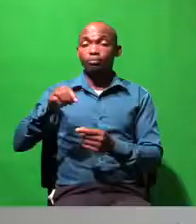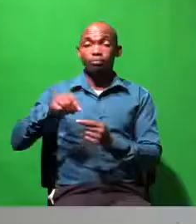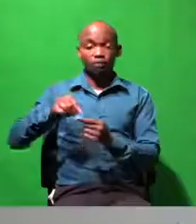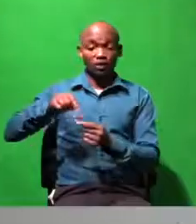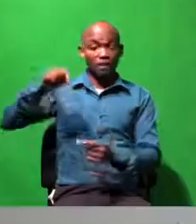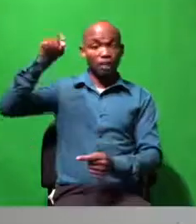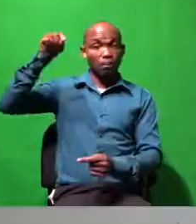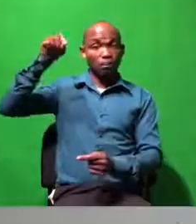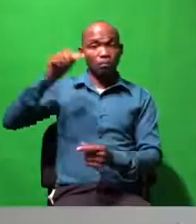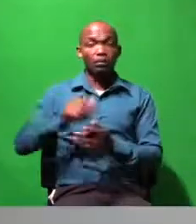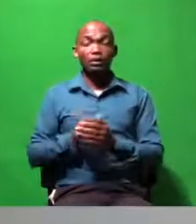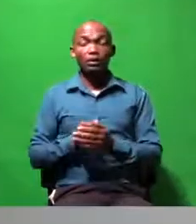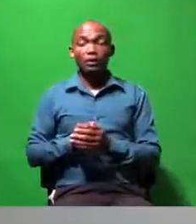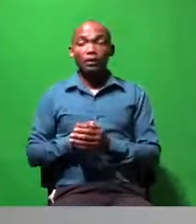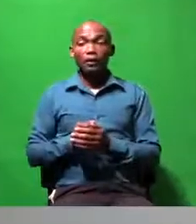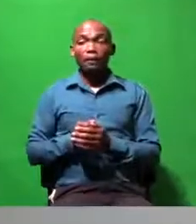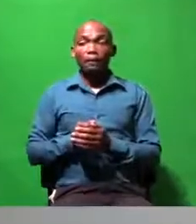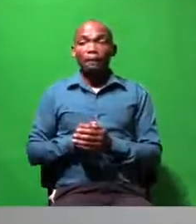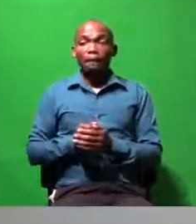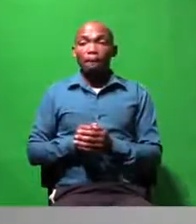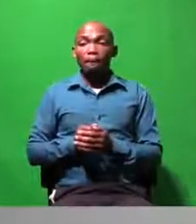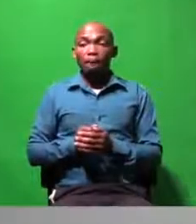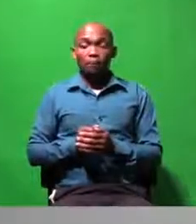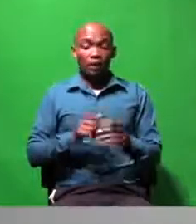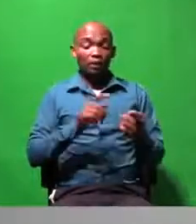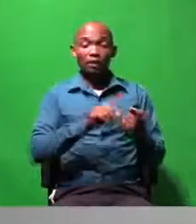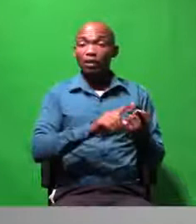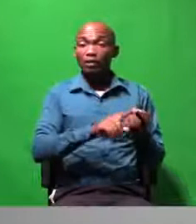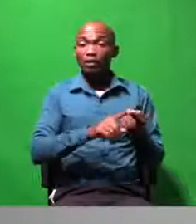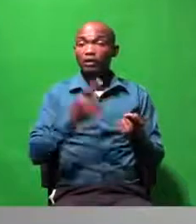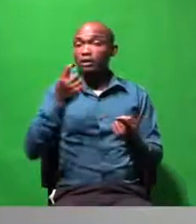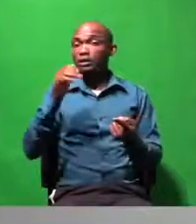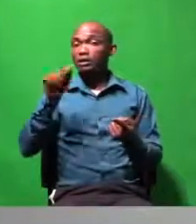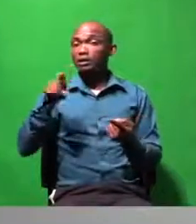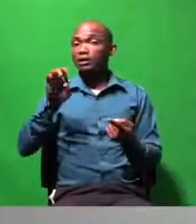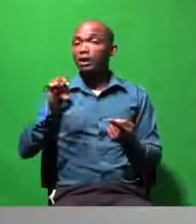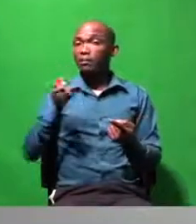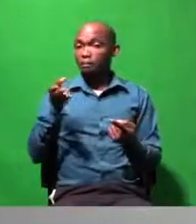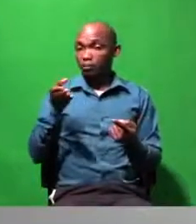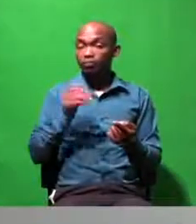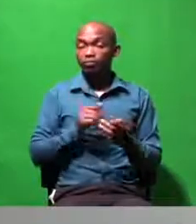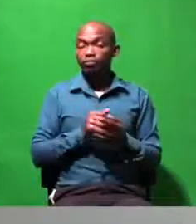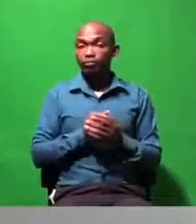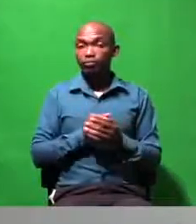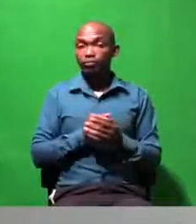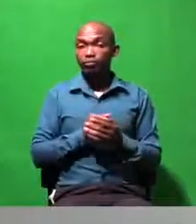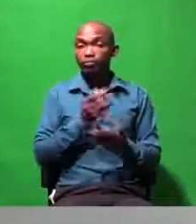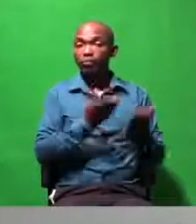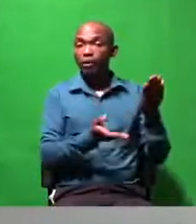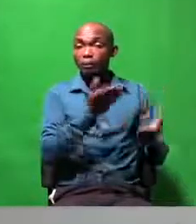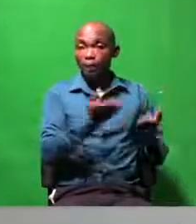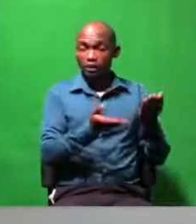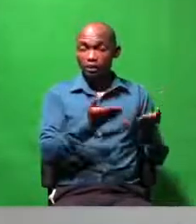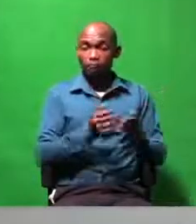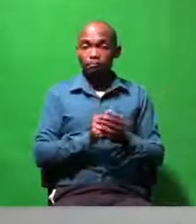Number one we can say is a tape measure. Tape measure. We can use